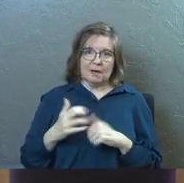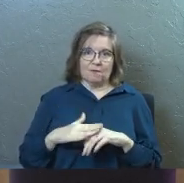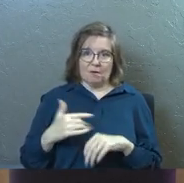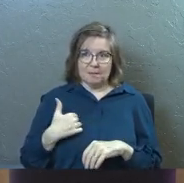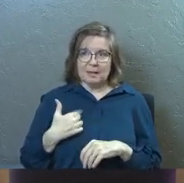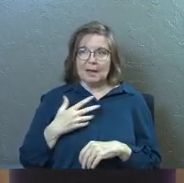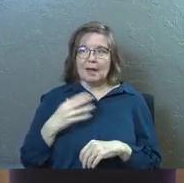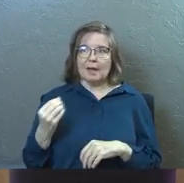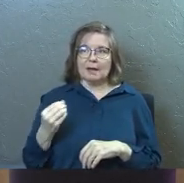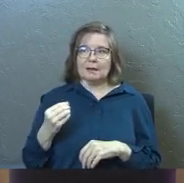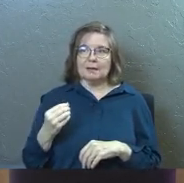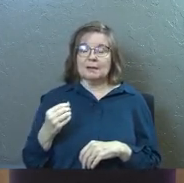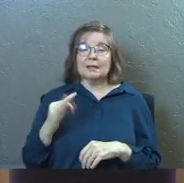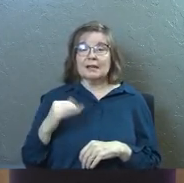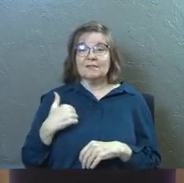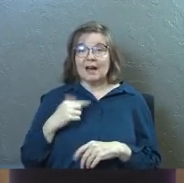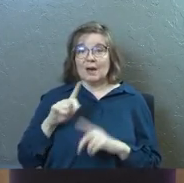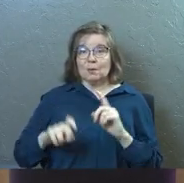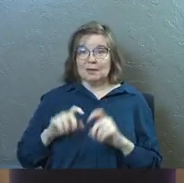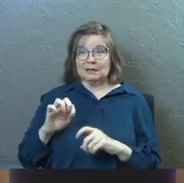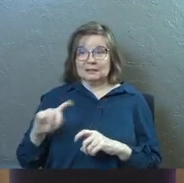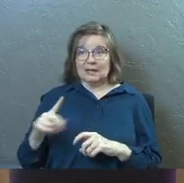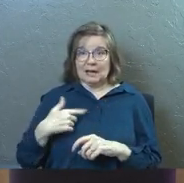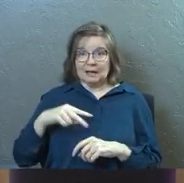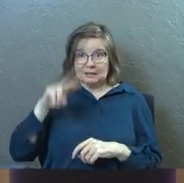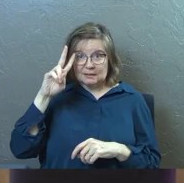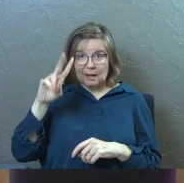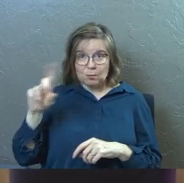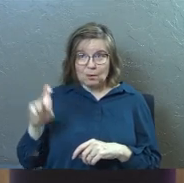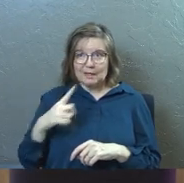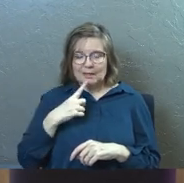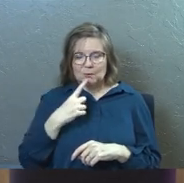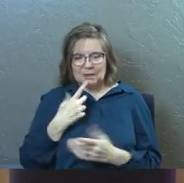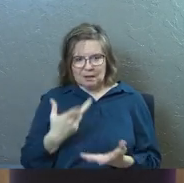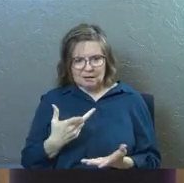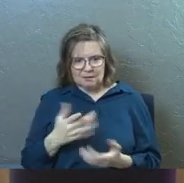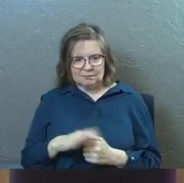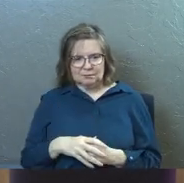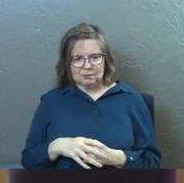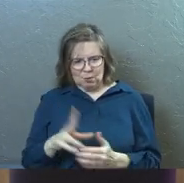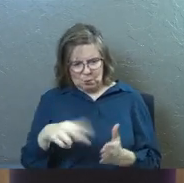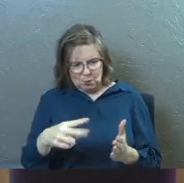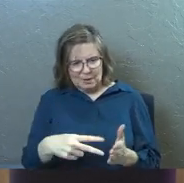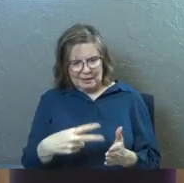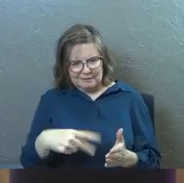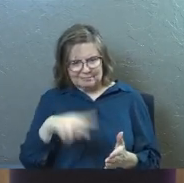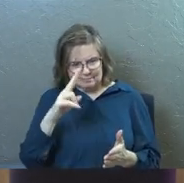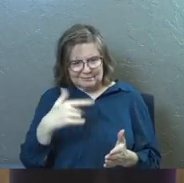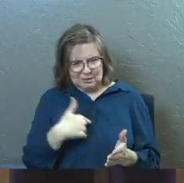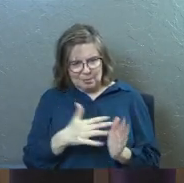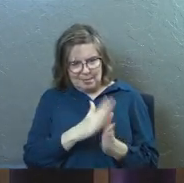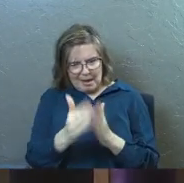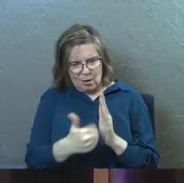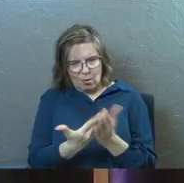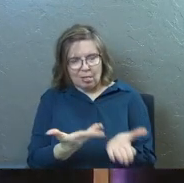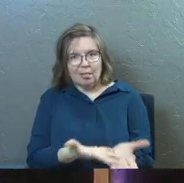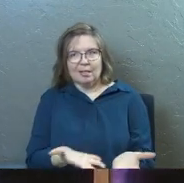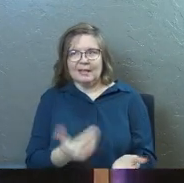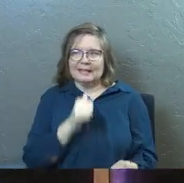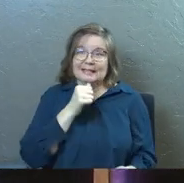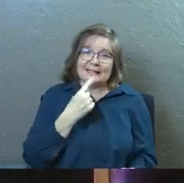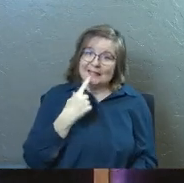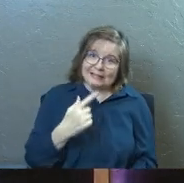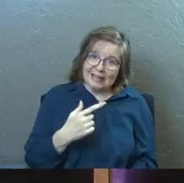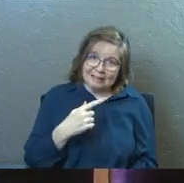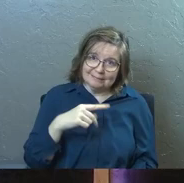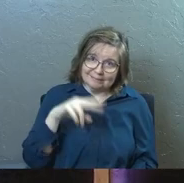me, and if I would ask Todd a dumb question, he would say, read the stinking manual. But he